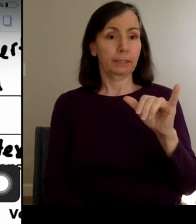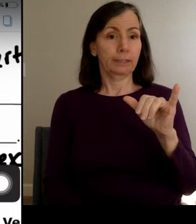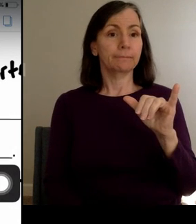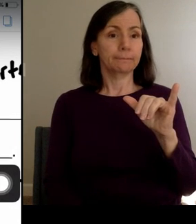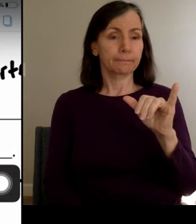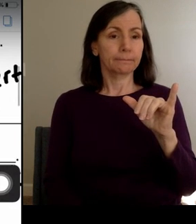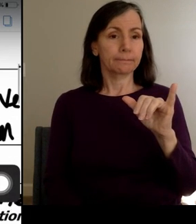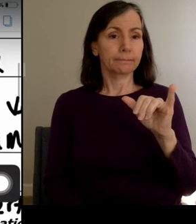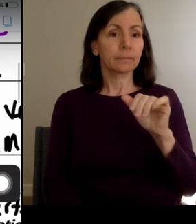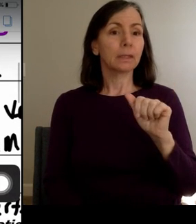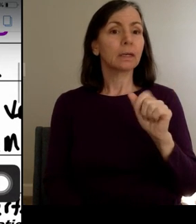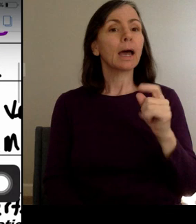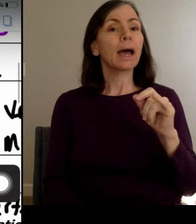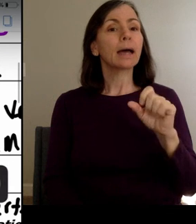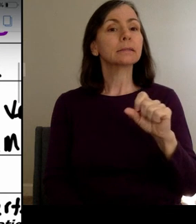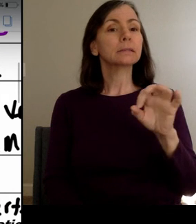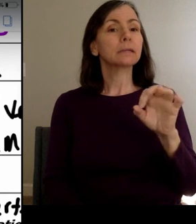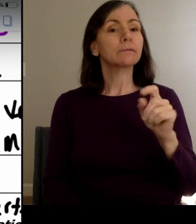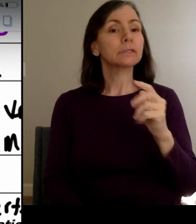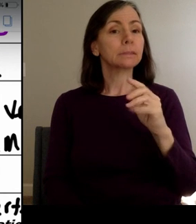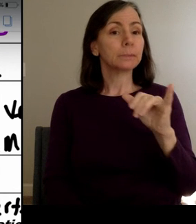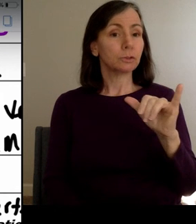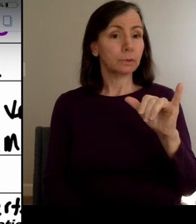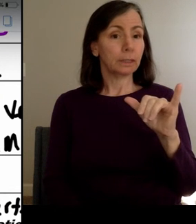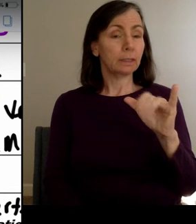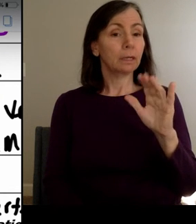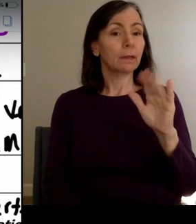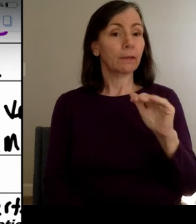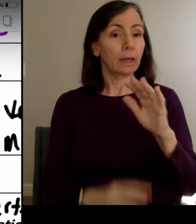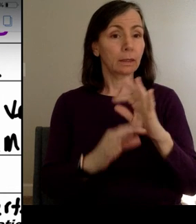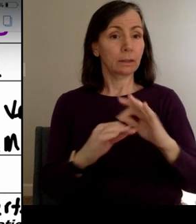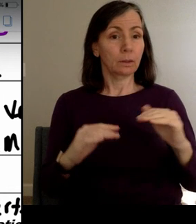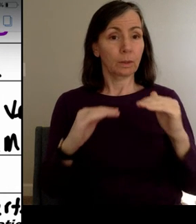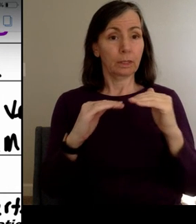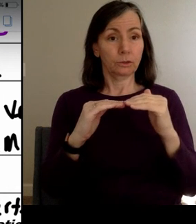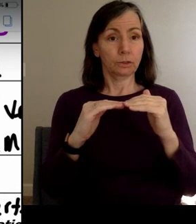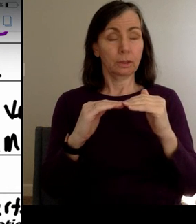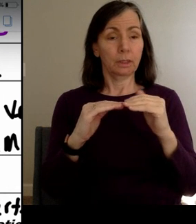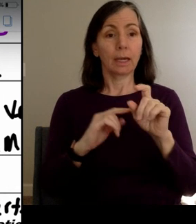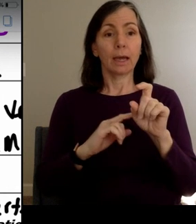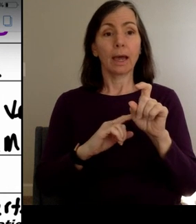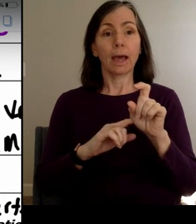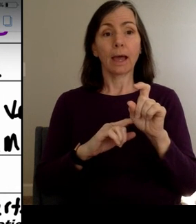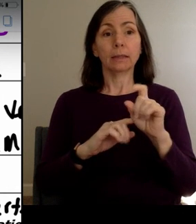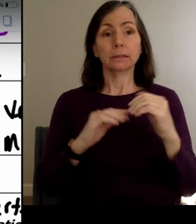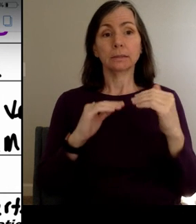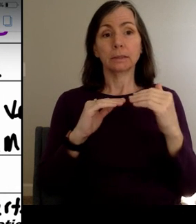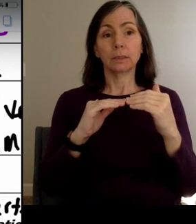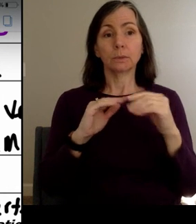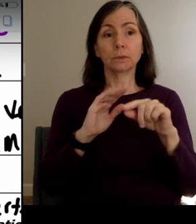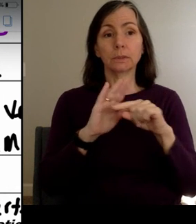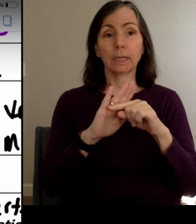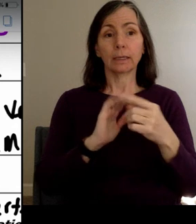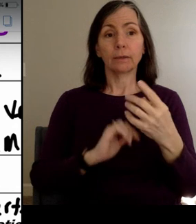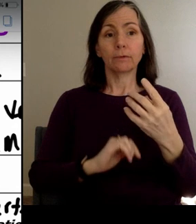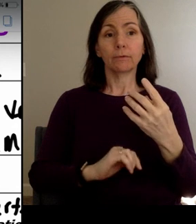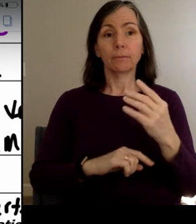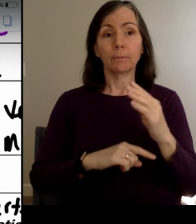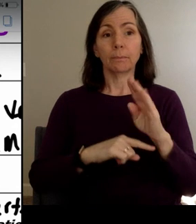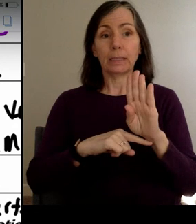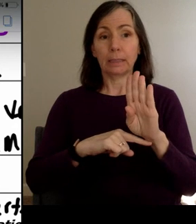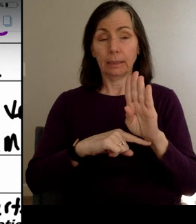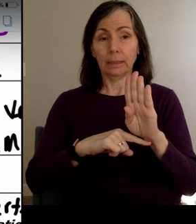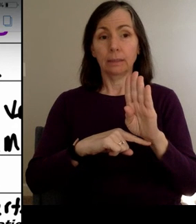Our axis of symmetry equation is x equals negative b over 2a.